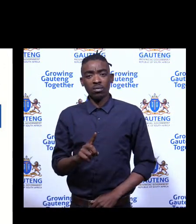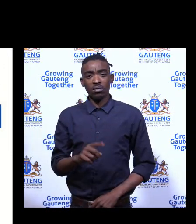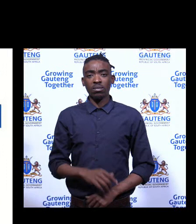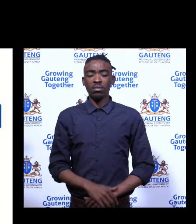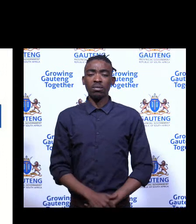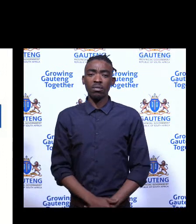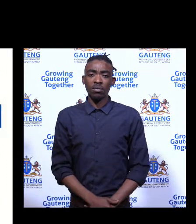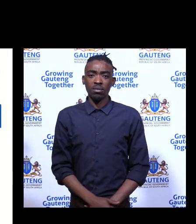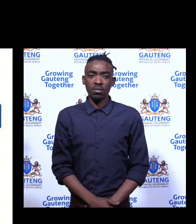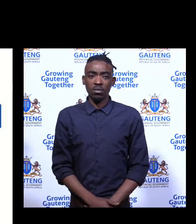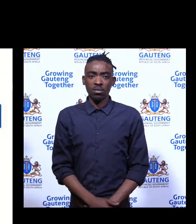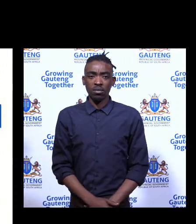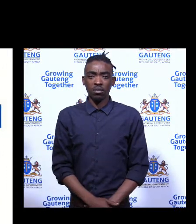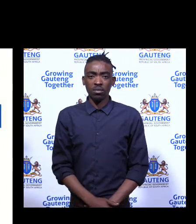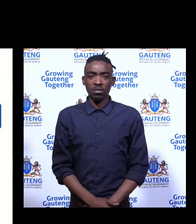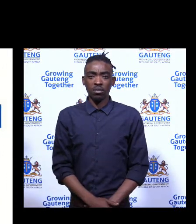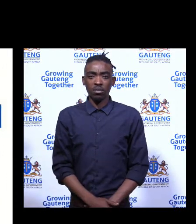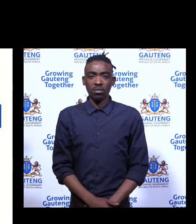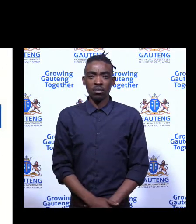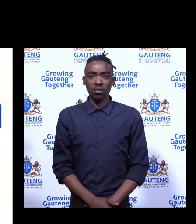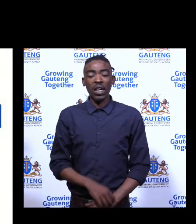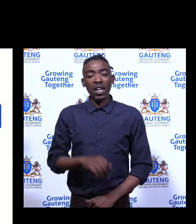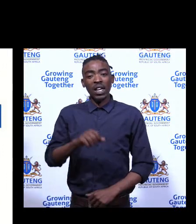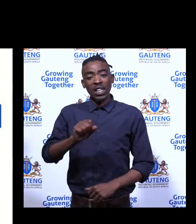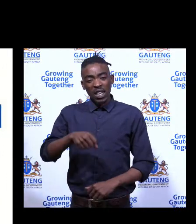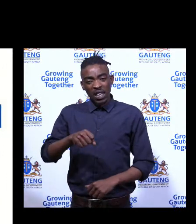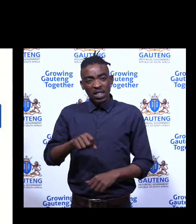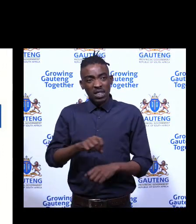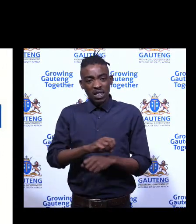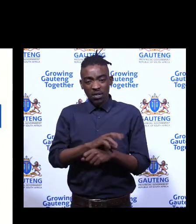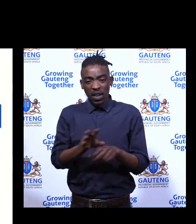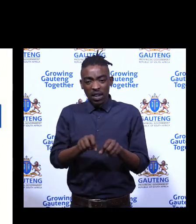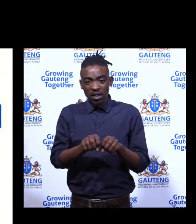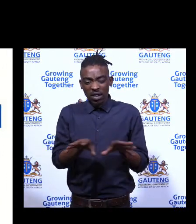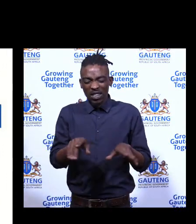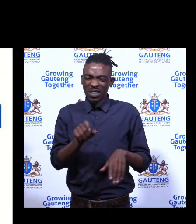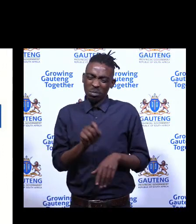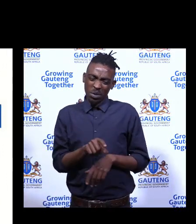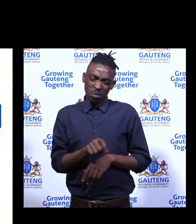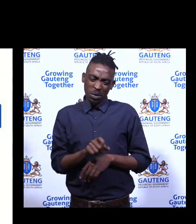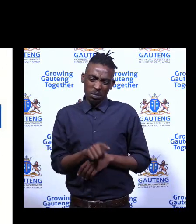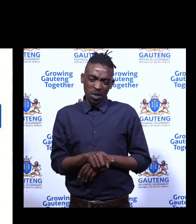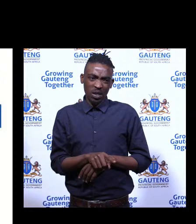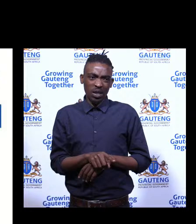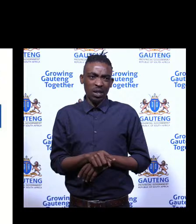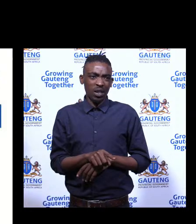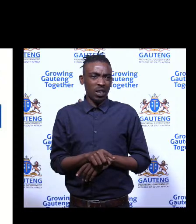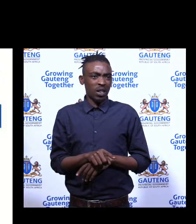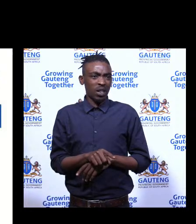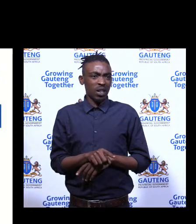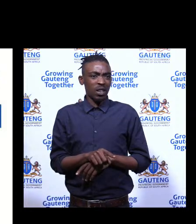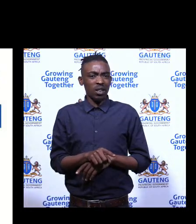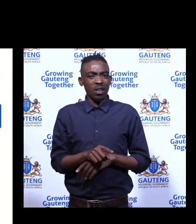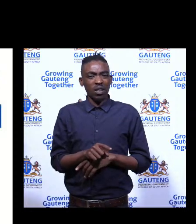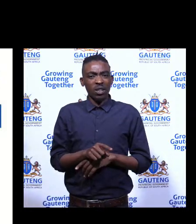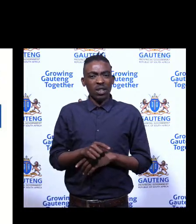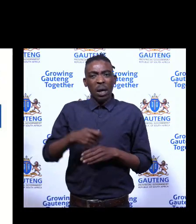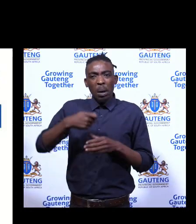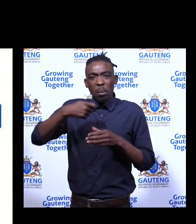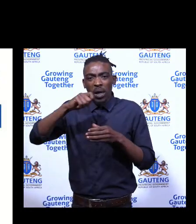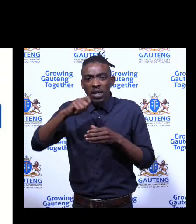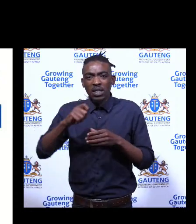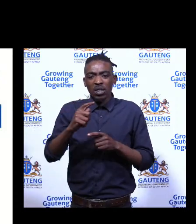that this current disease of COVID, we do not have the treatment for it. We